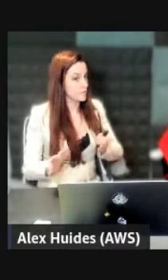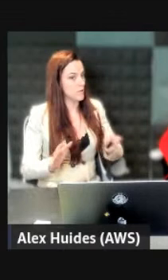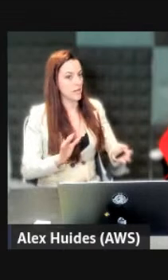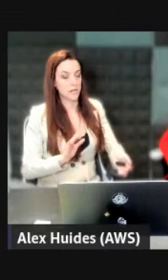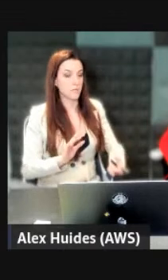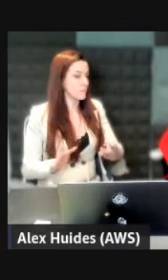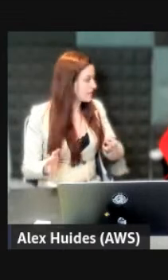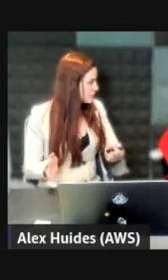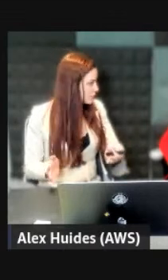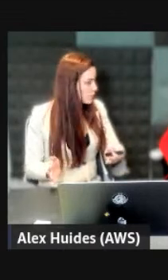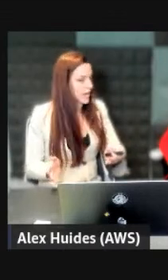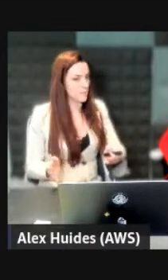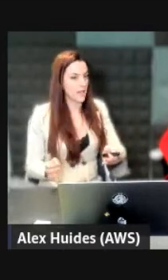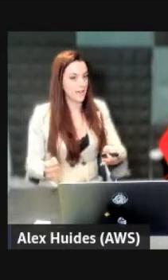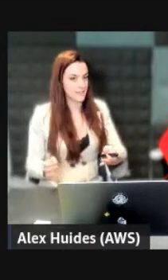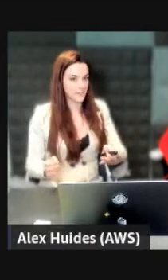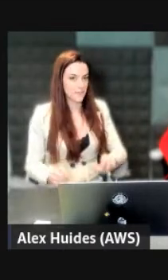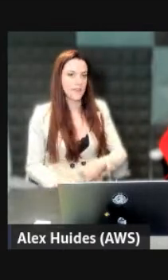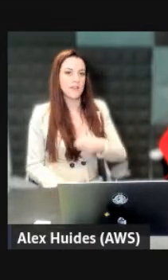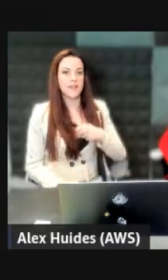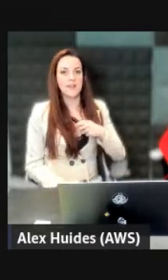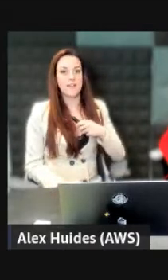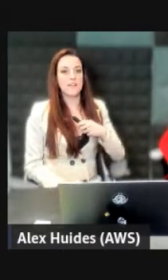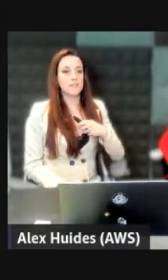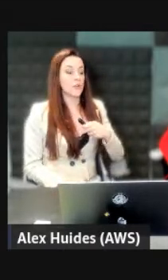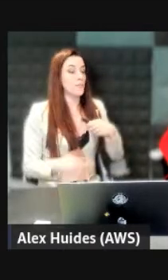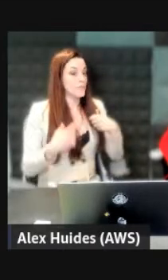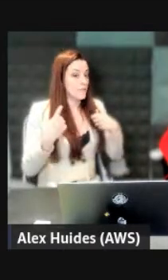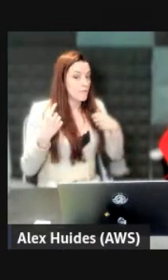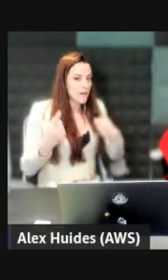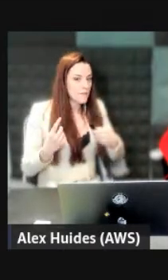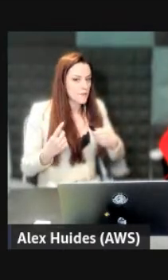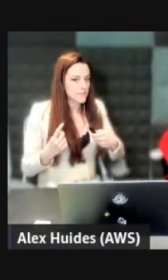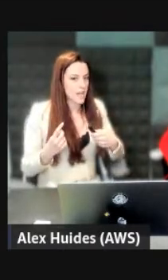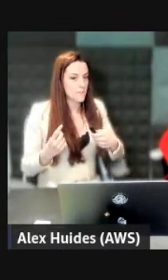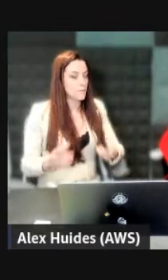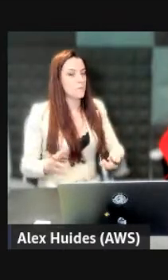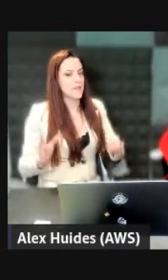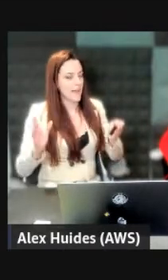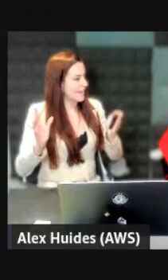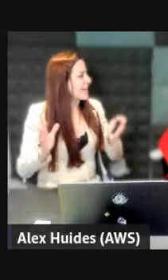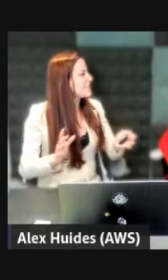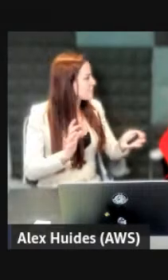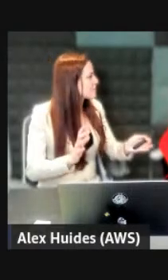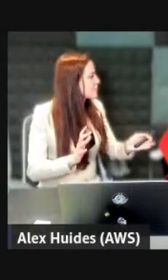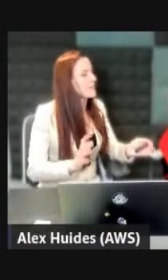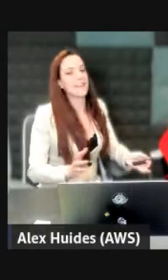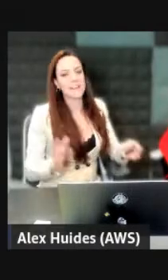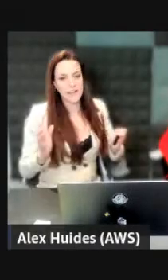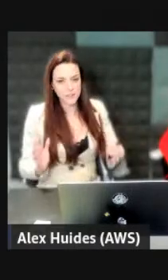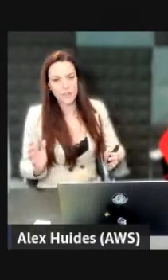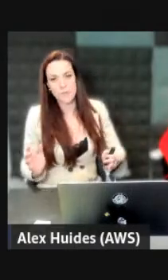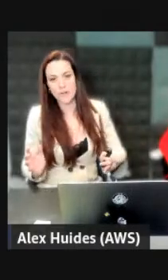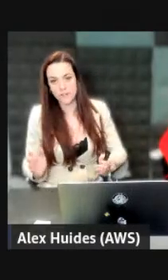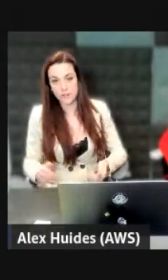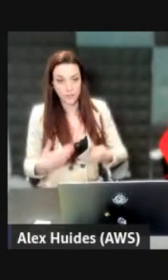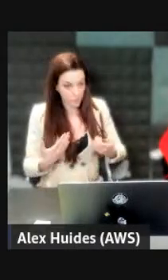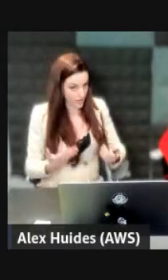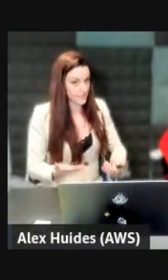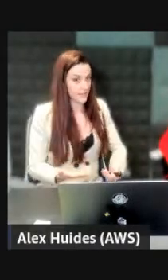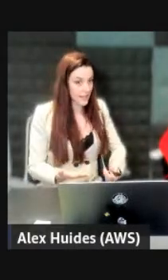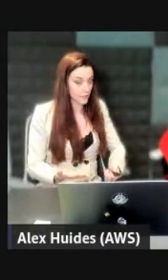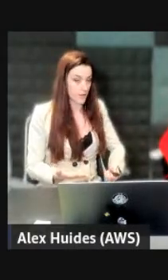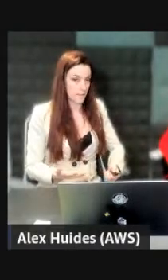traffic between these two APIs. So the very first step would be, again, this persona, the cluster operator